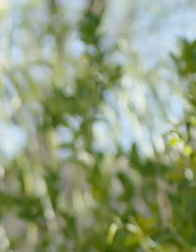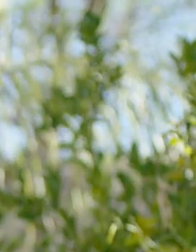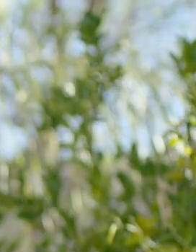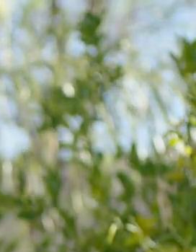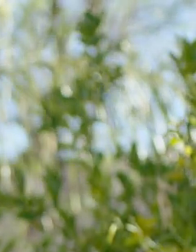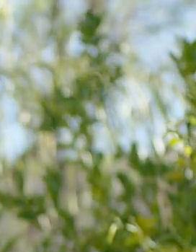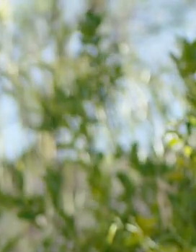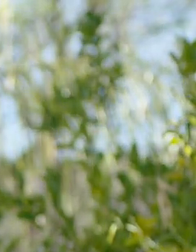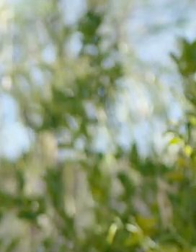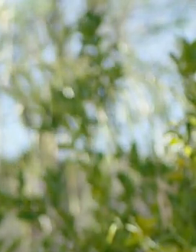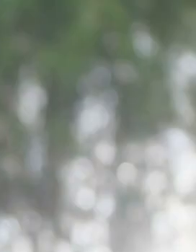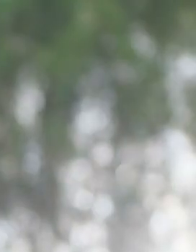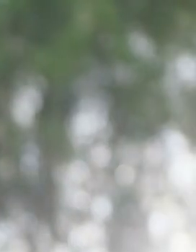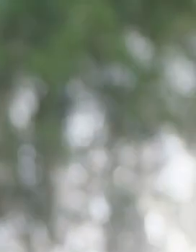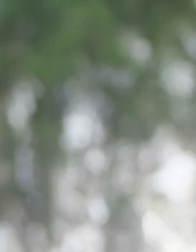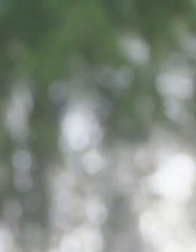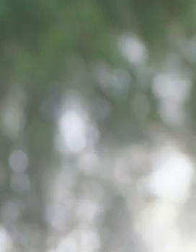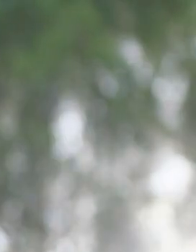let's stay safe.